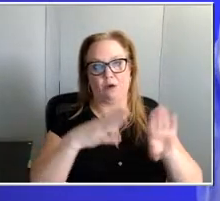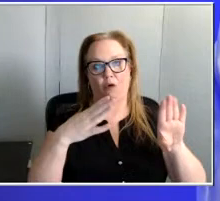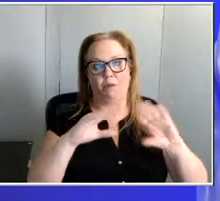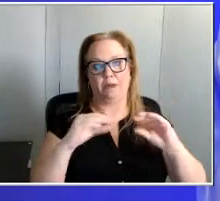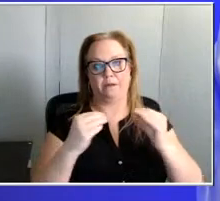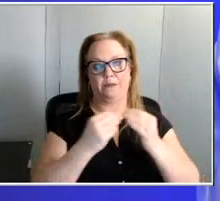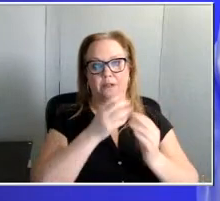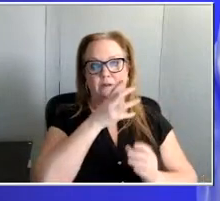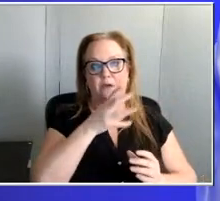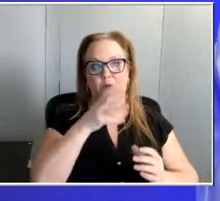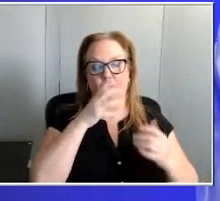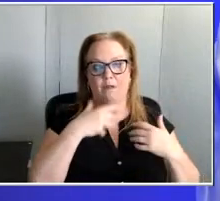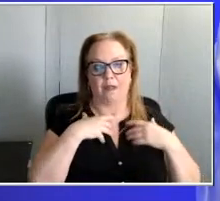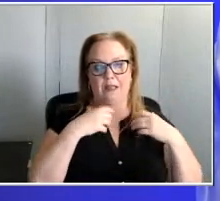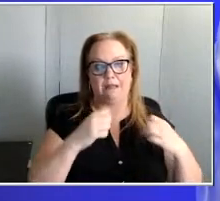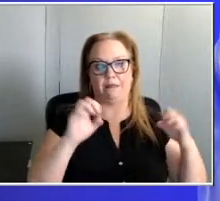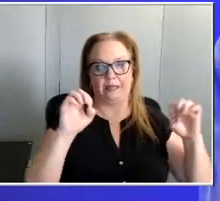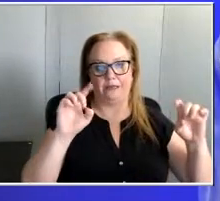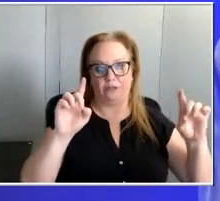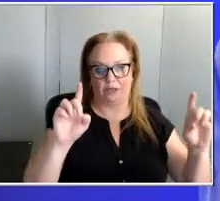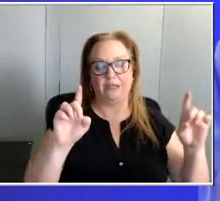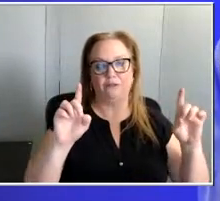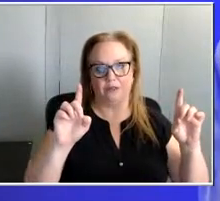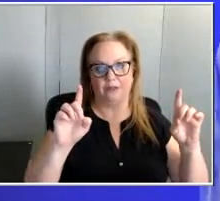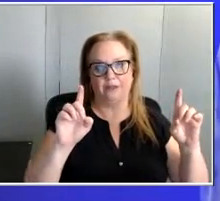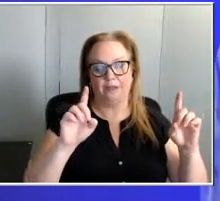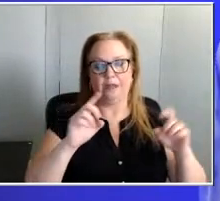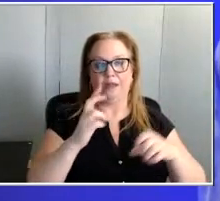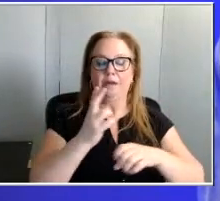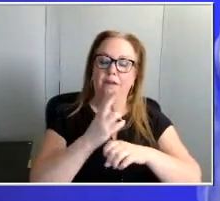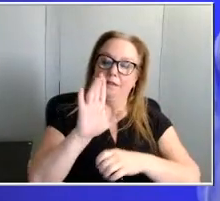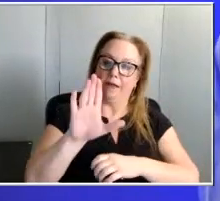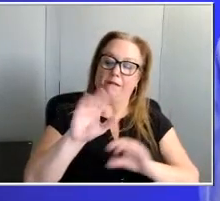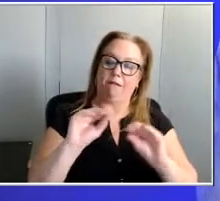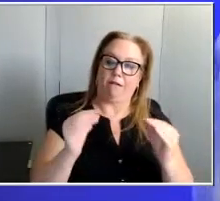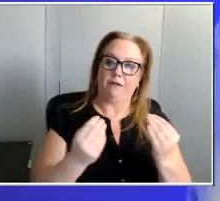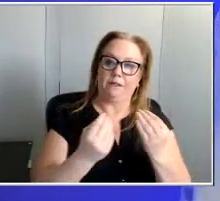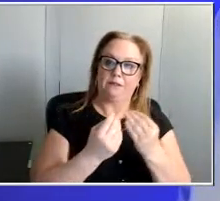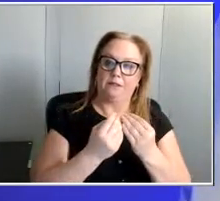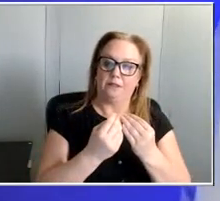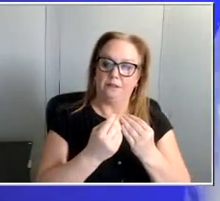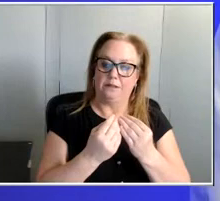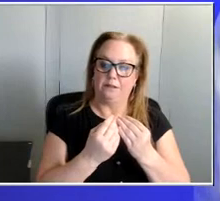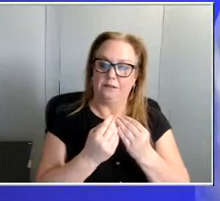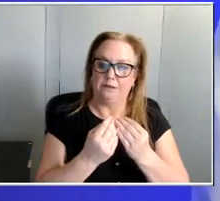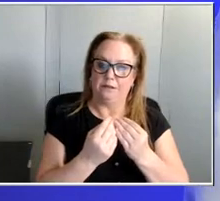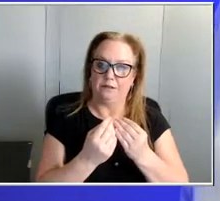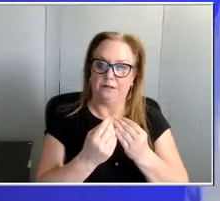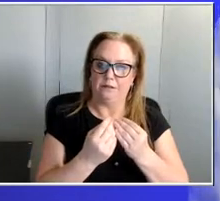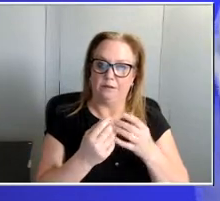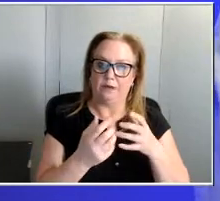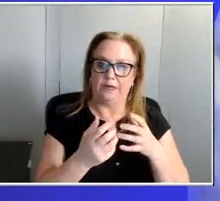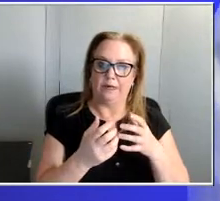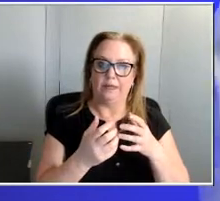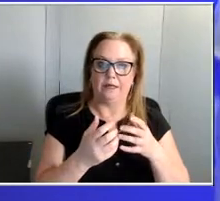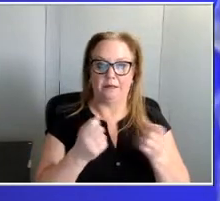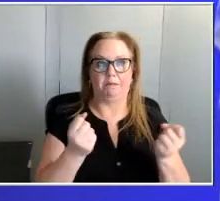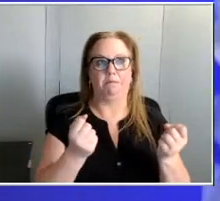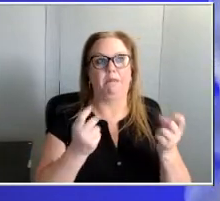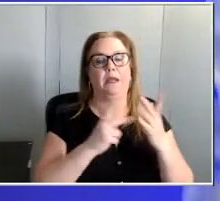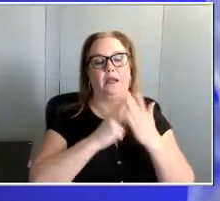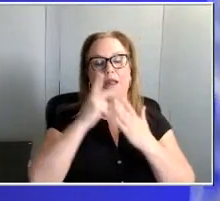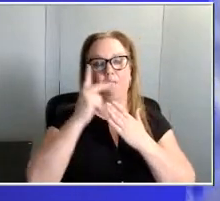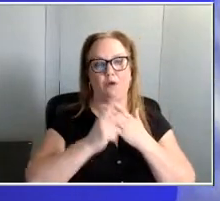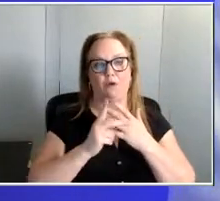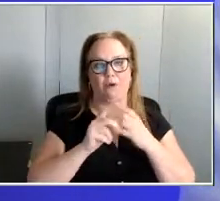rural health education, and through that office we gelled up many programs that were kind